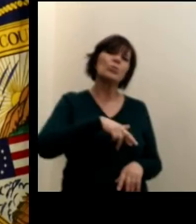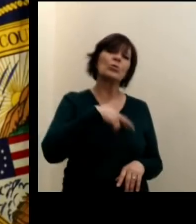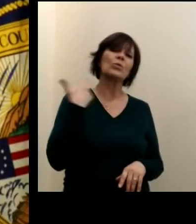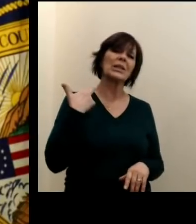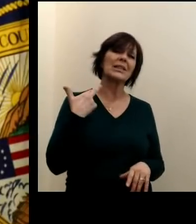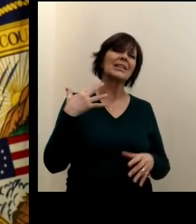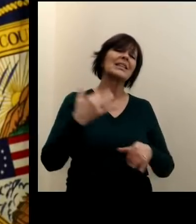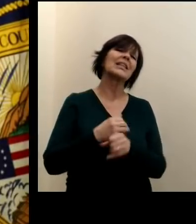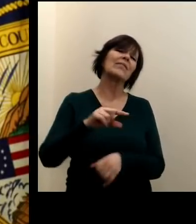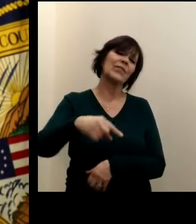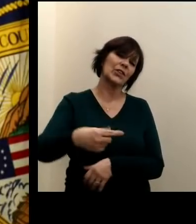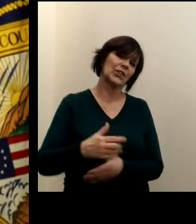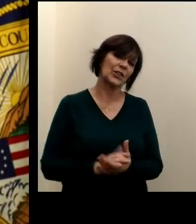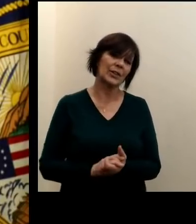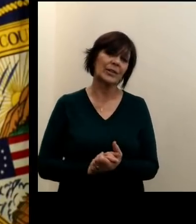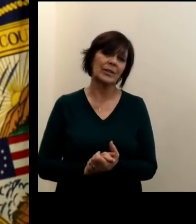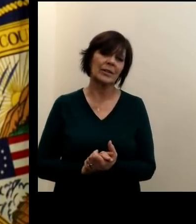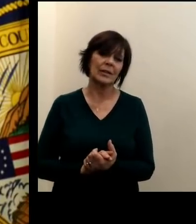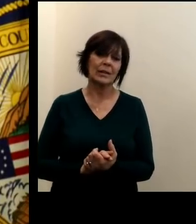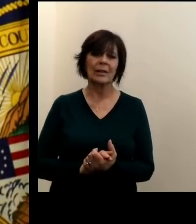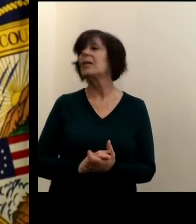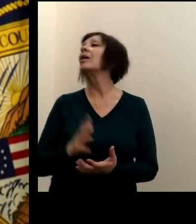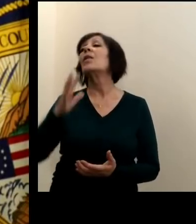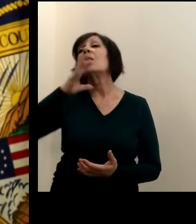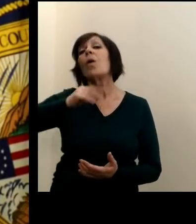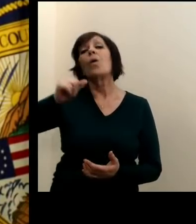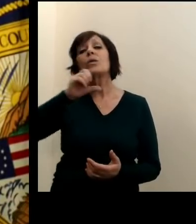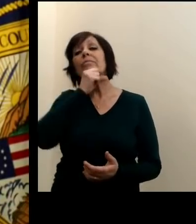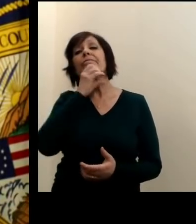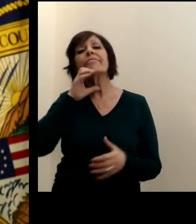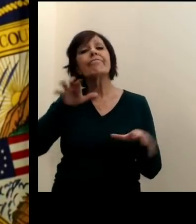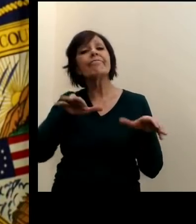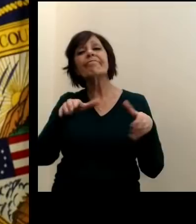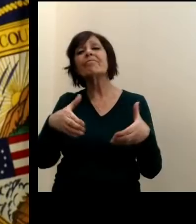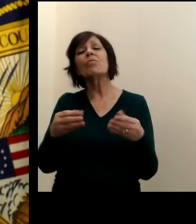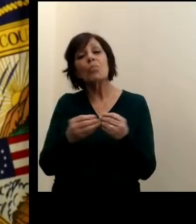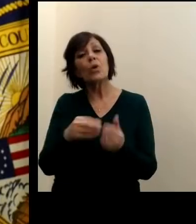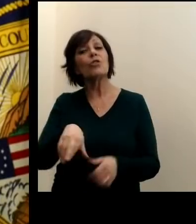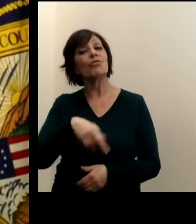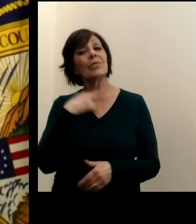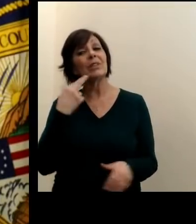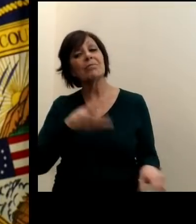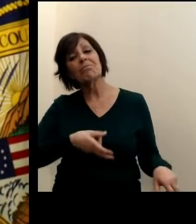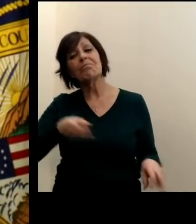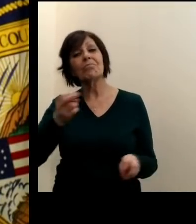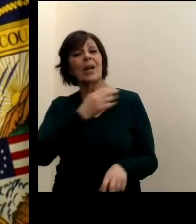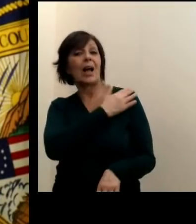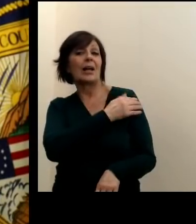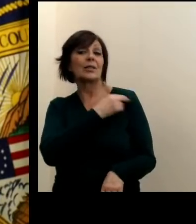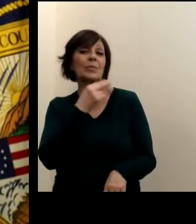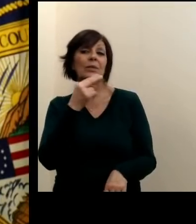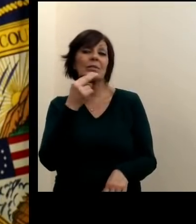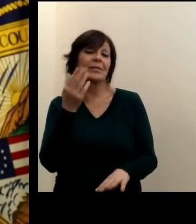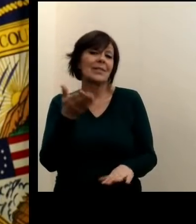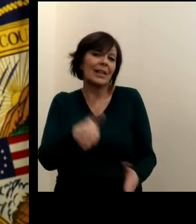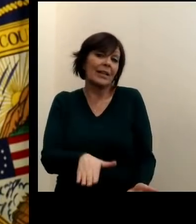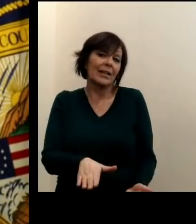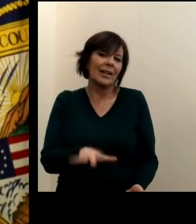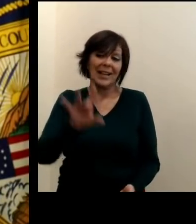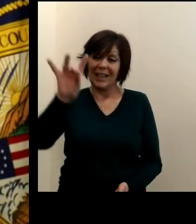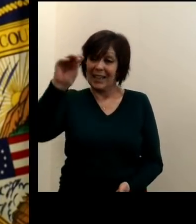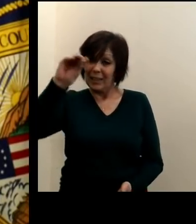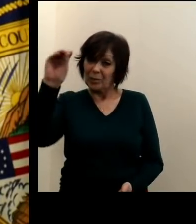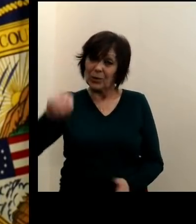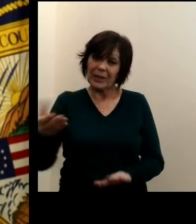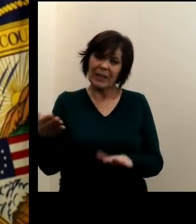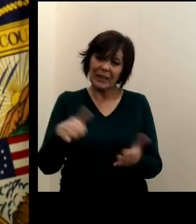vaccine doses first. Our older population is more at risk to getting hospitalized and death. 80% of deaths in